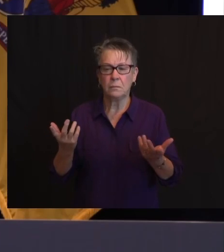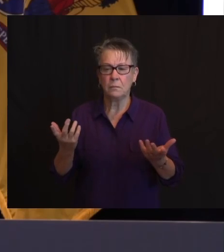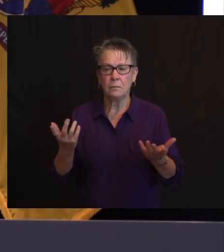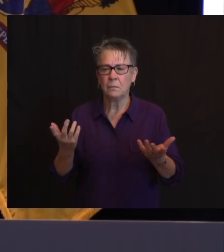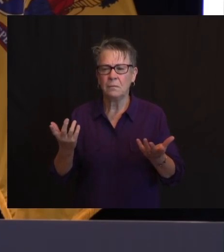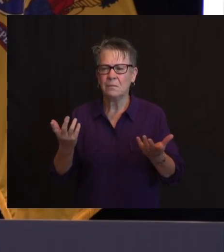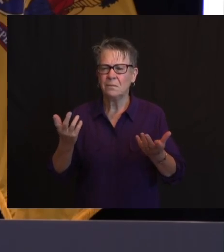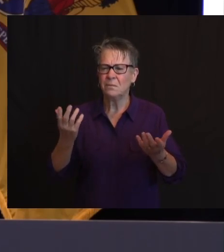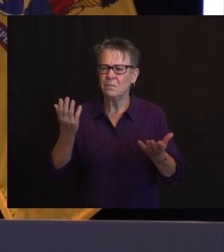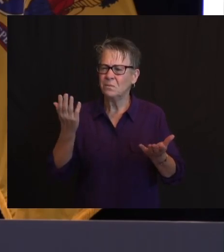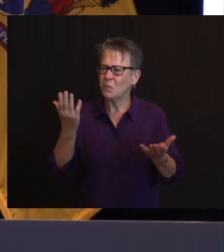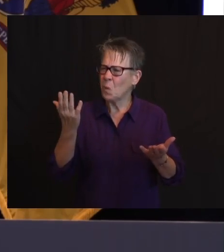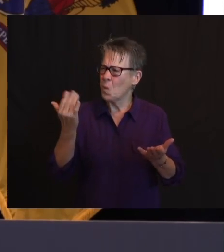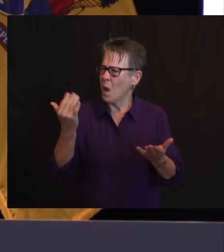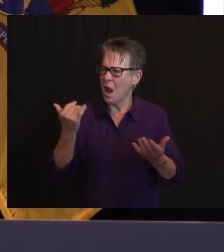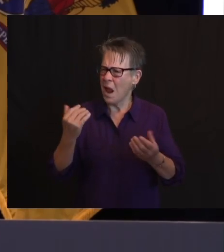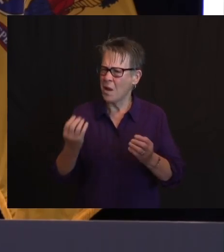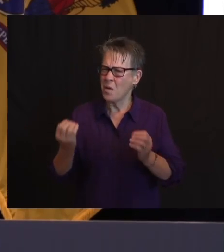Thank you. Thank you.